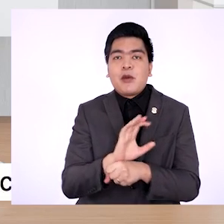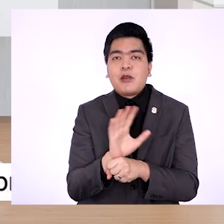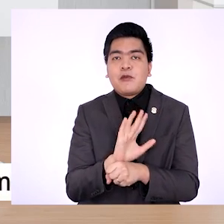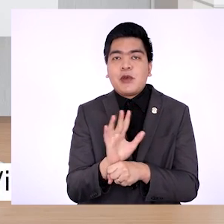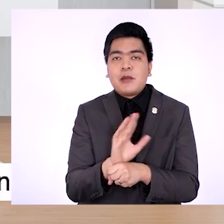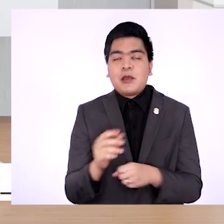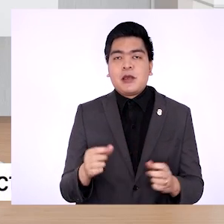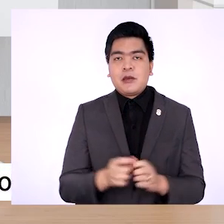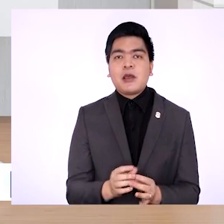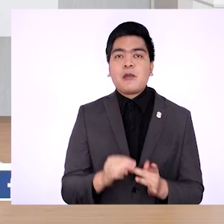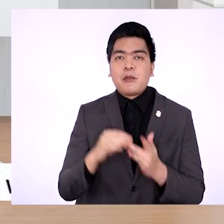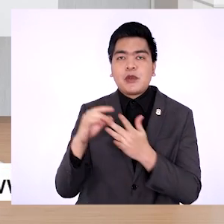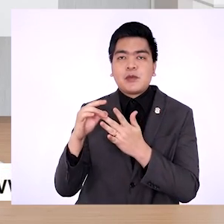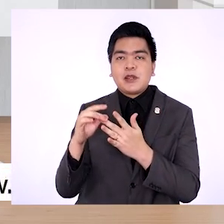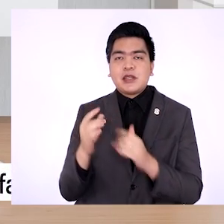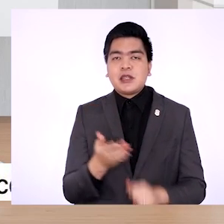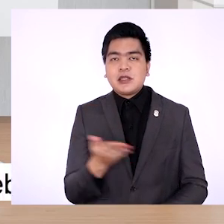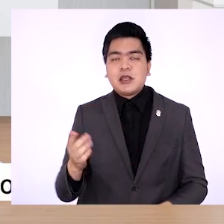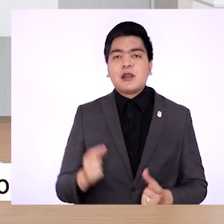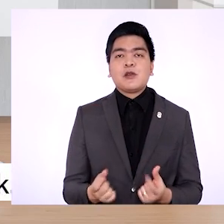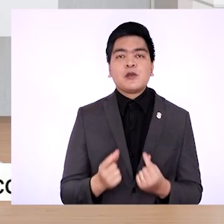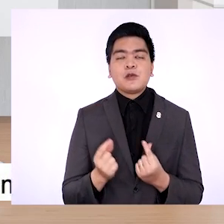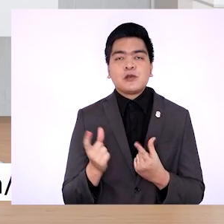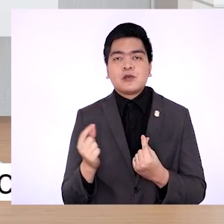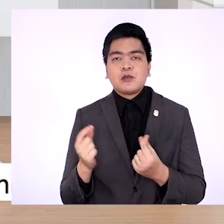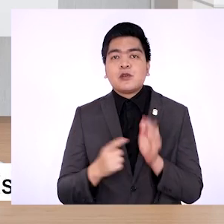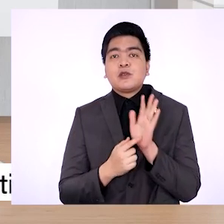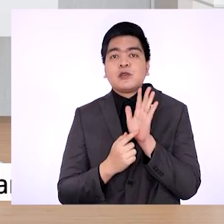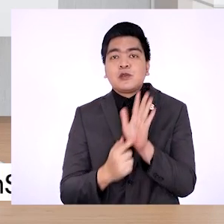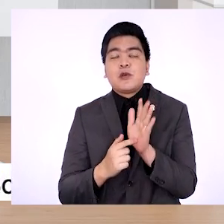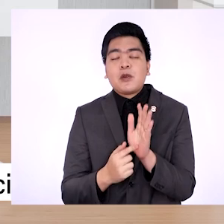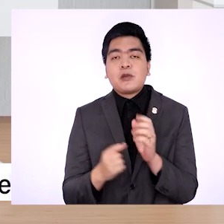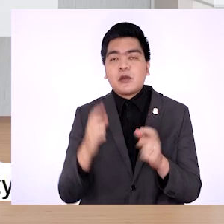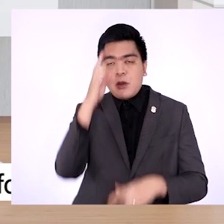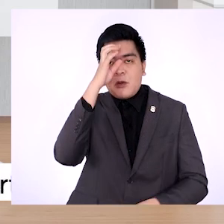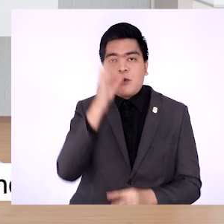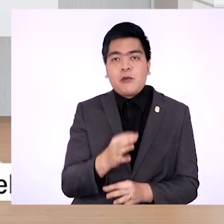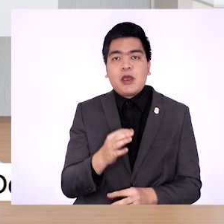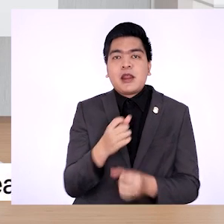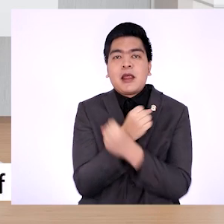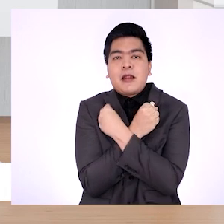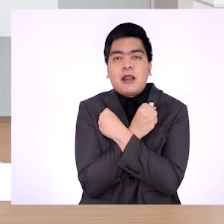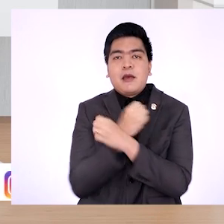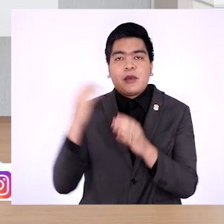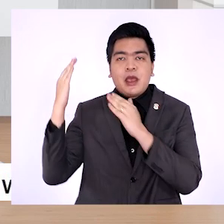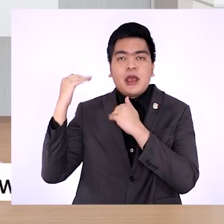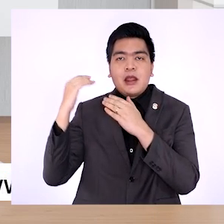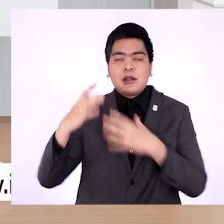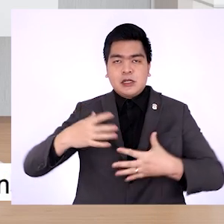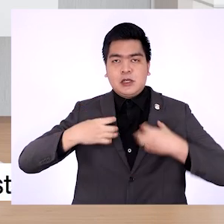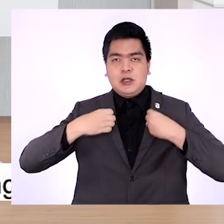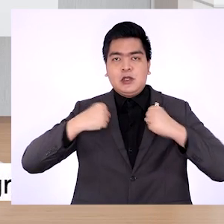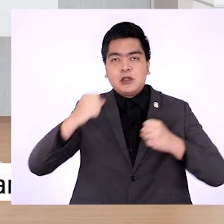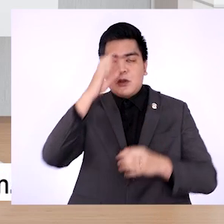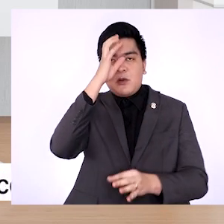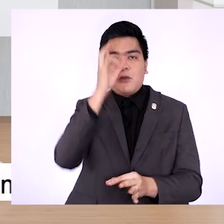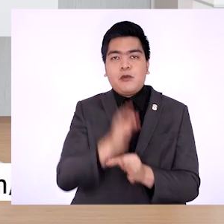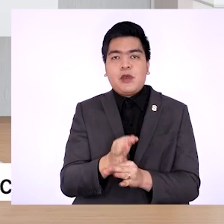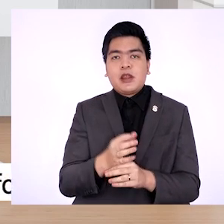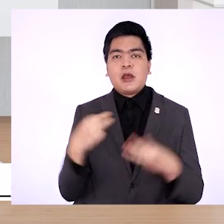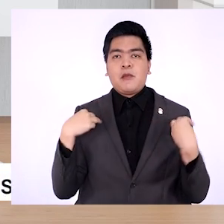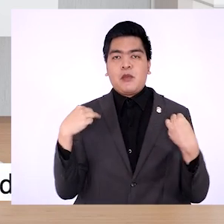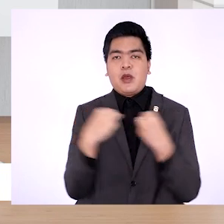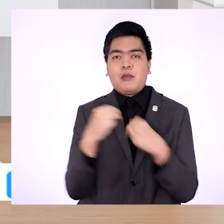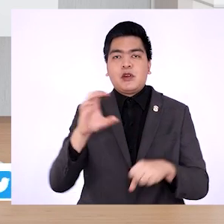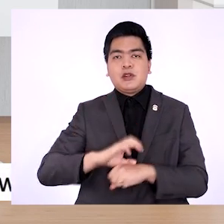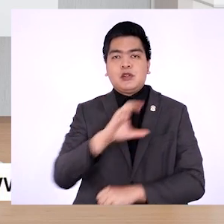but most importantly, they were able to express and share their faith, love and hope, and strong conviction as members of the Church